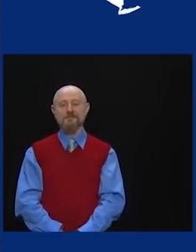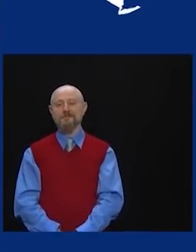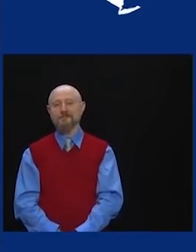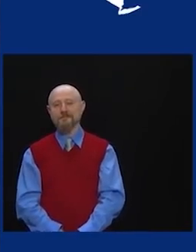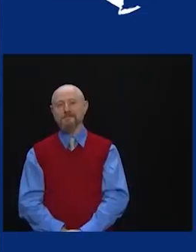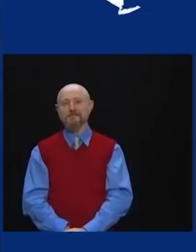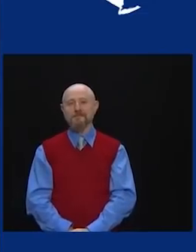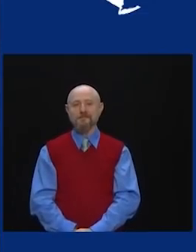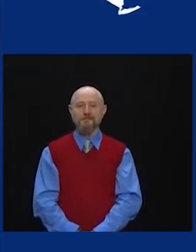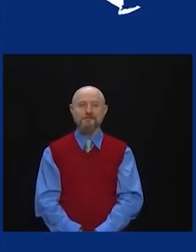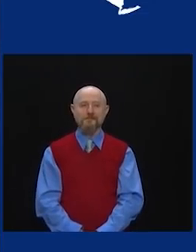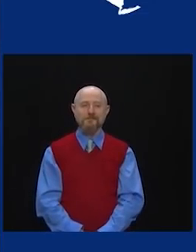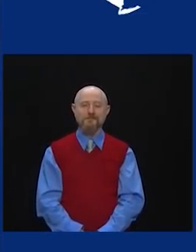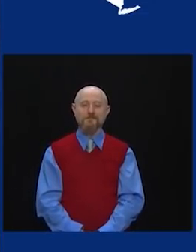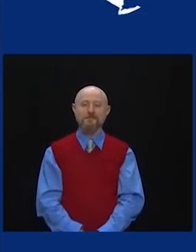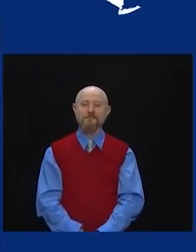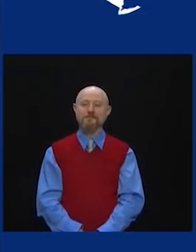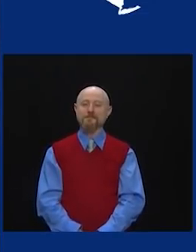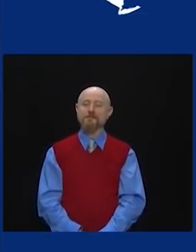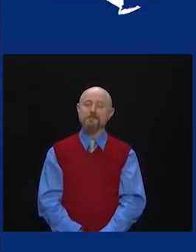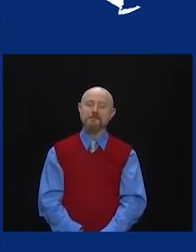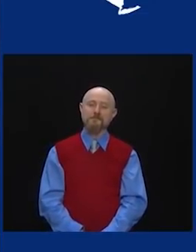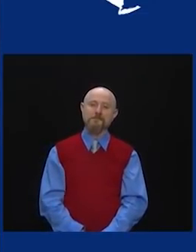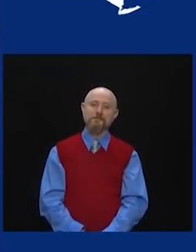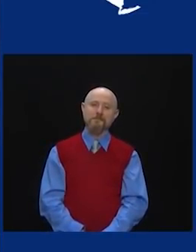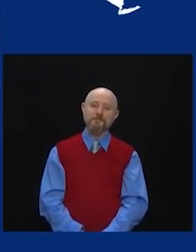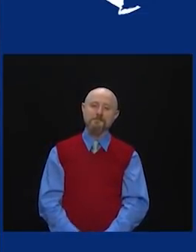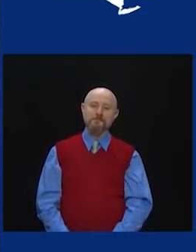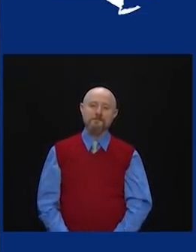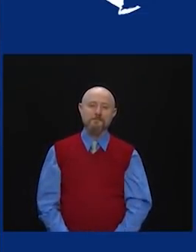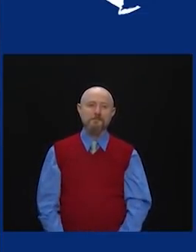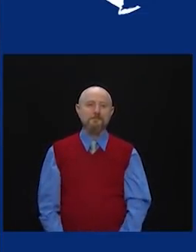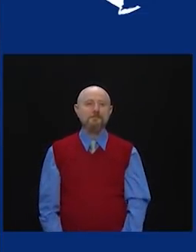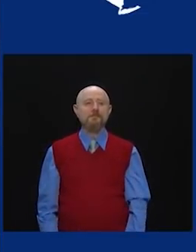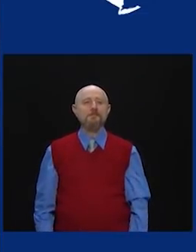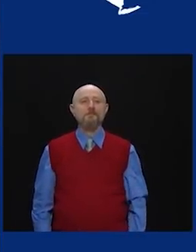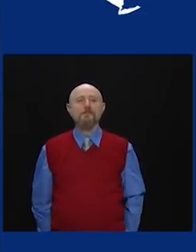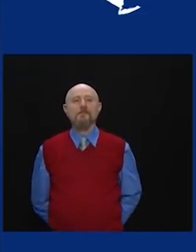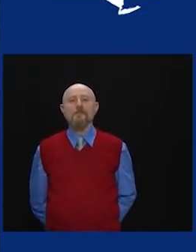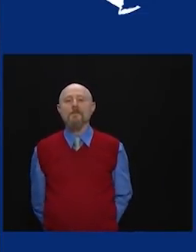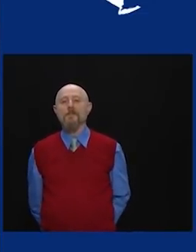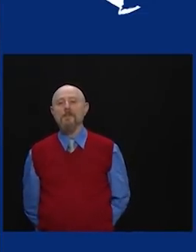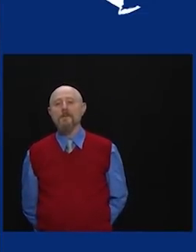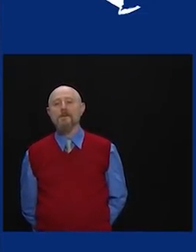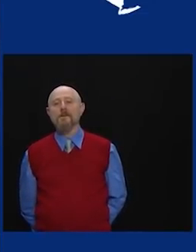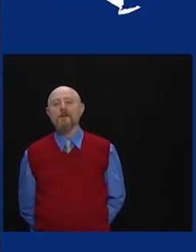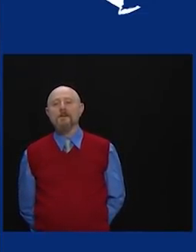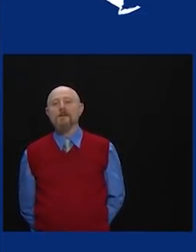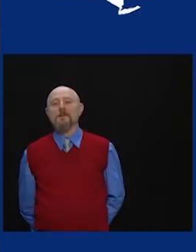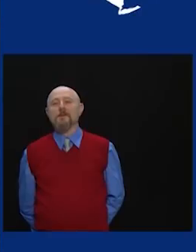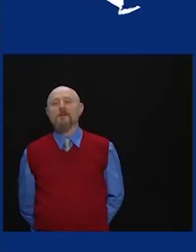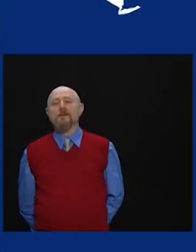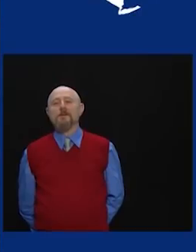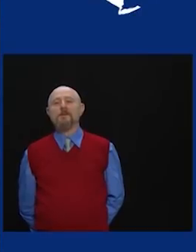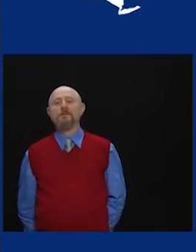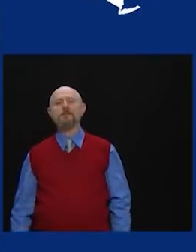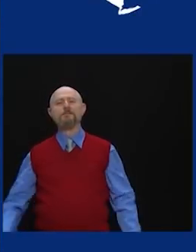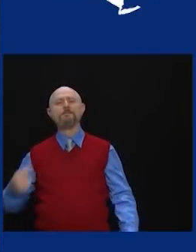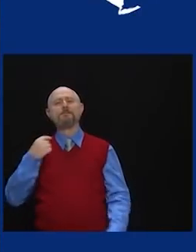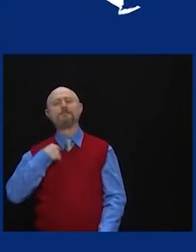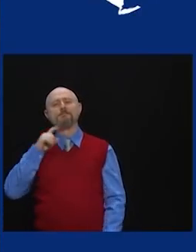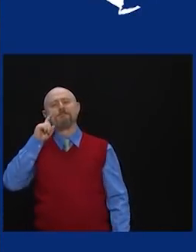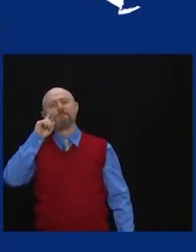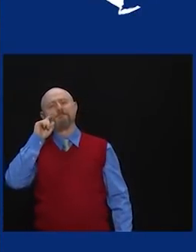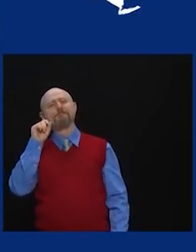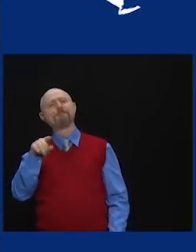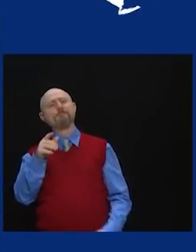Hi, Karen. Quick question. Hi. So I know you just went through this whole plan, but I think the biggest question on people's minds starting Monday is like, how bad